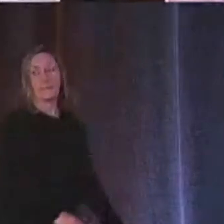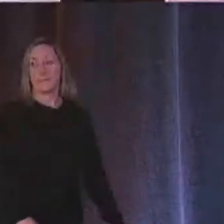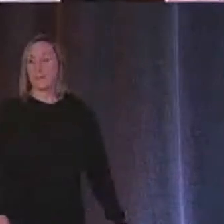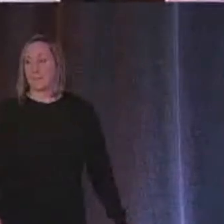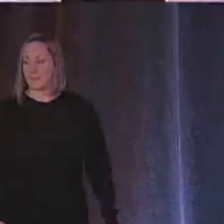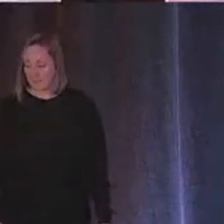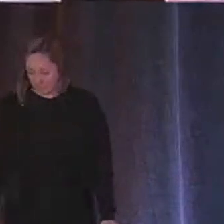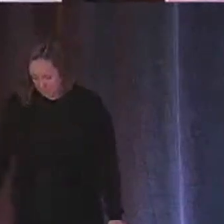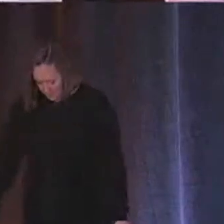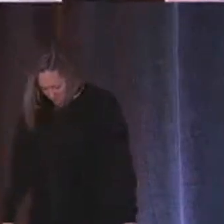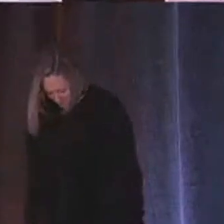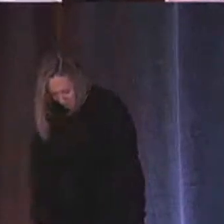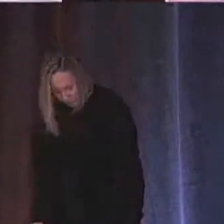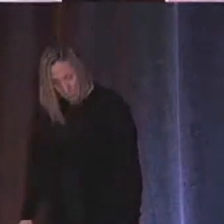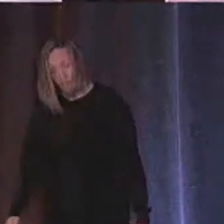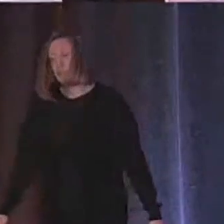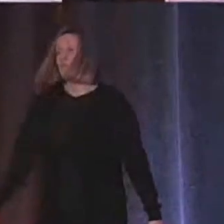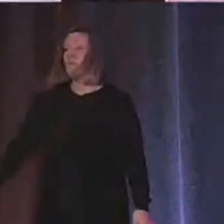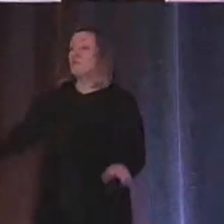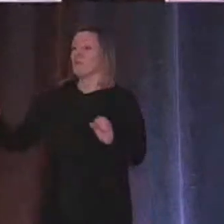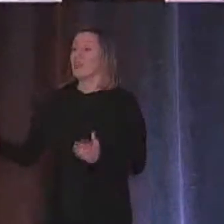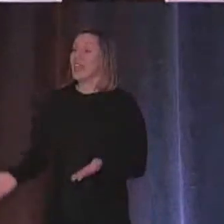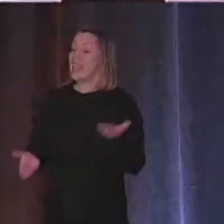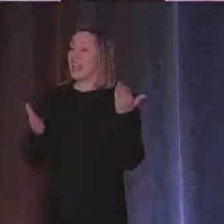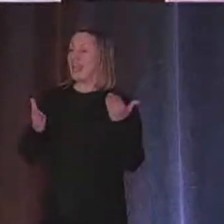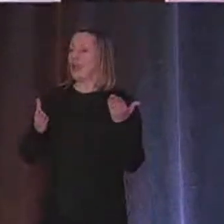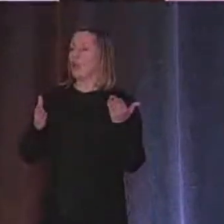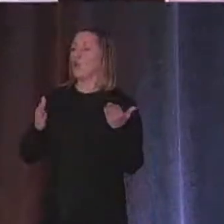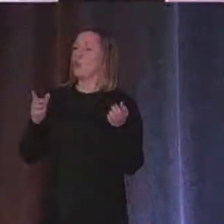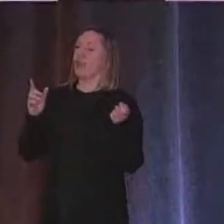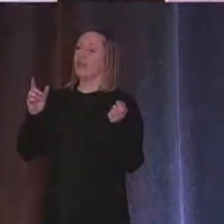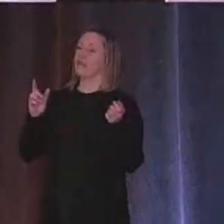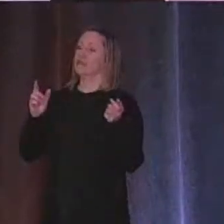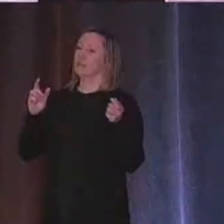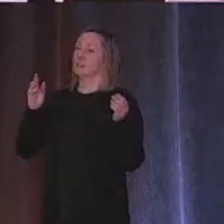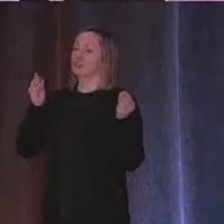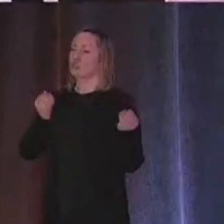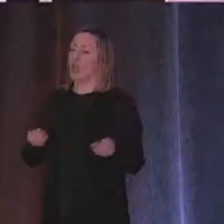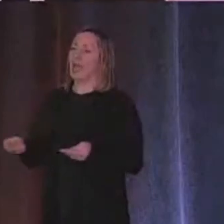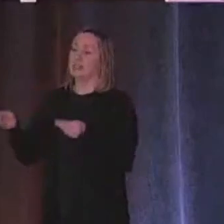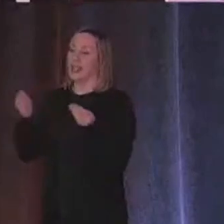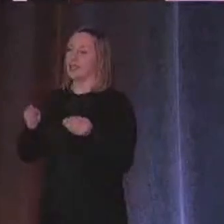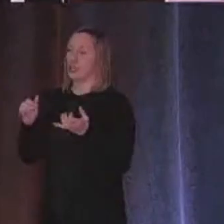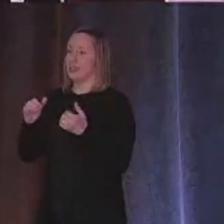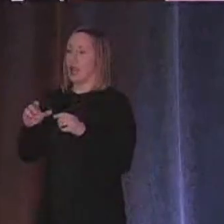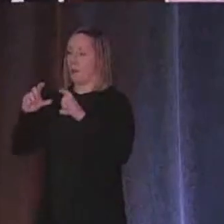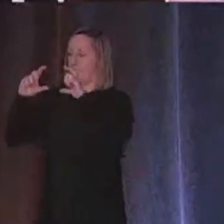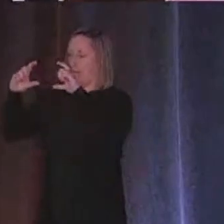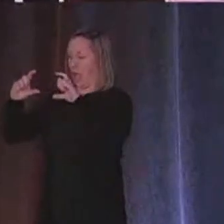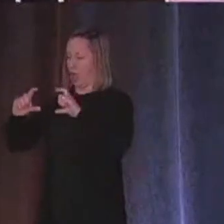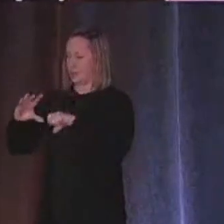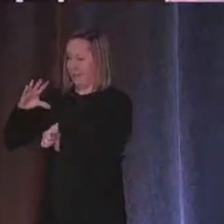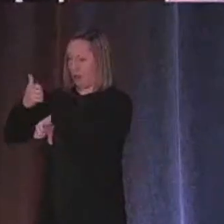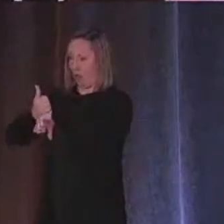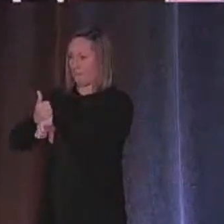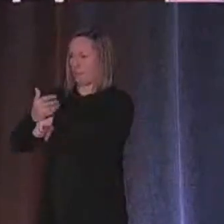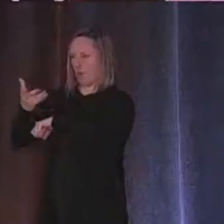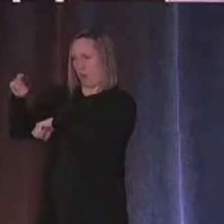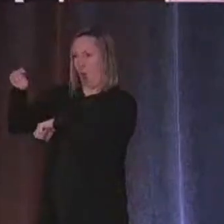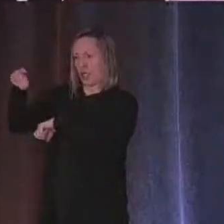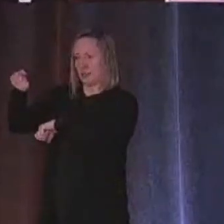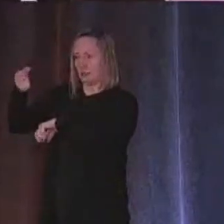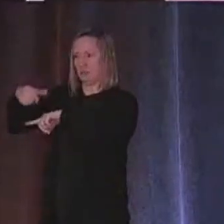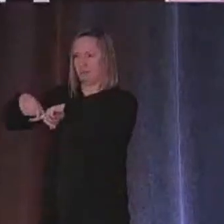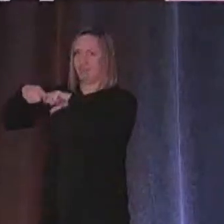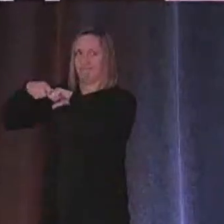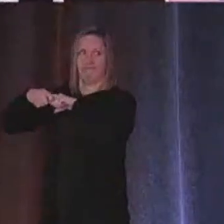Okay, so here we have transactions. So now that we have our blocks set up, right, we're going to pause the animation that was